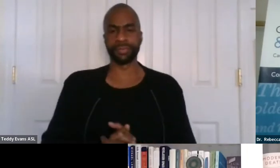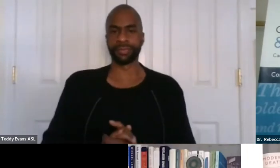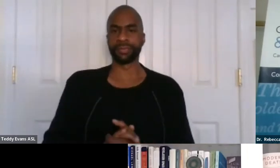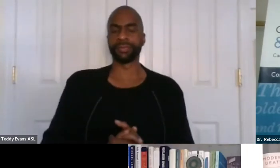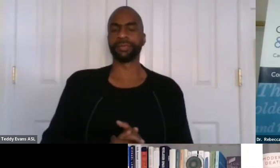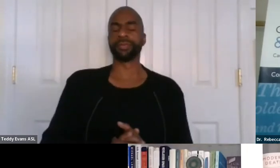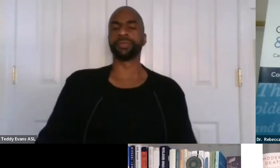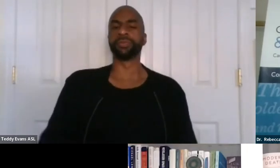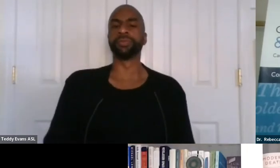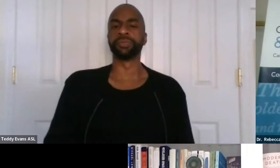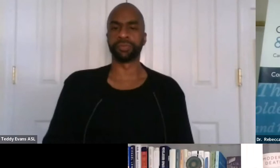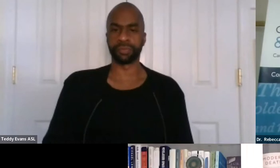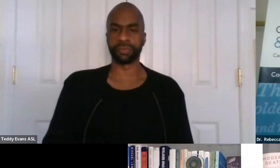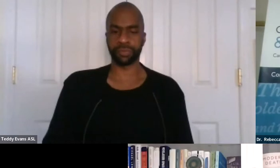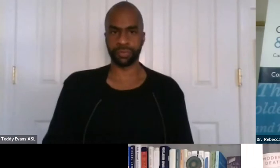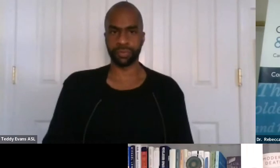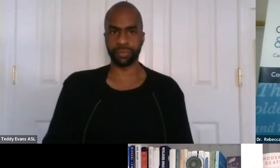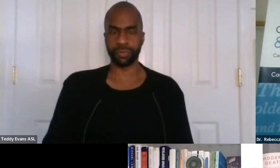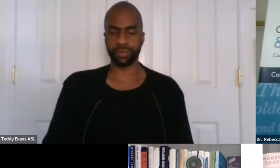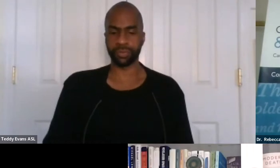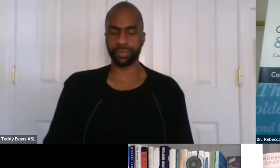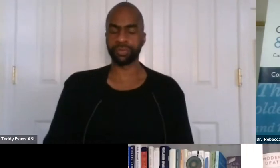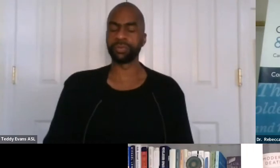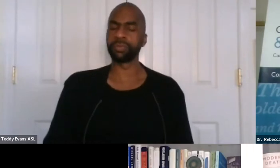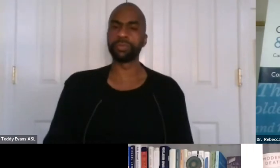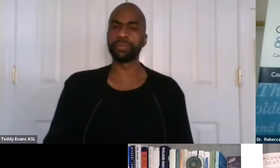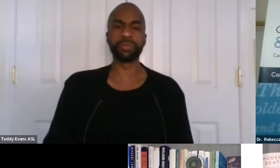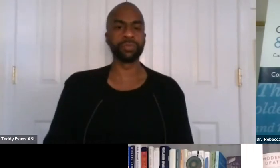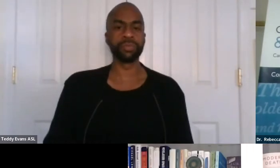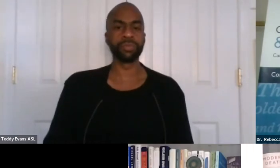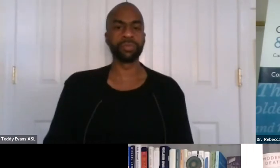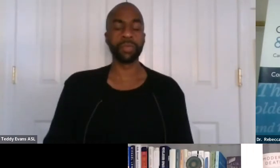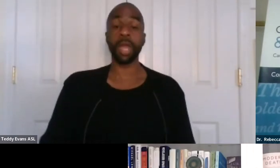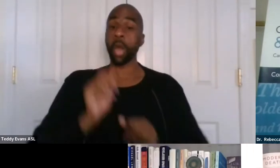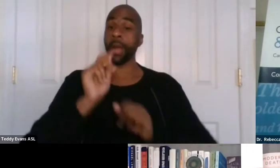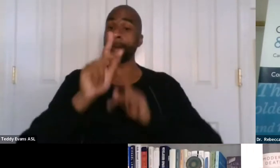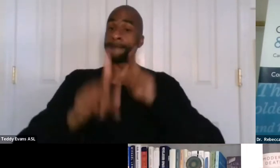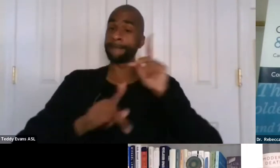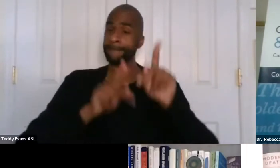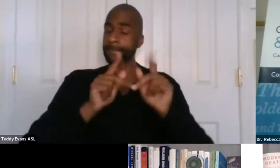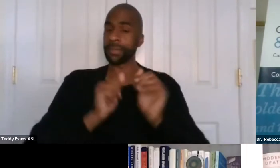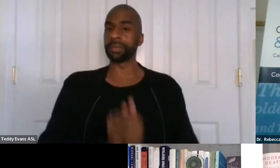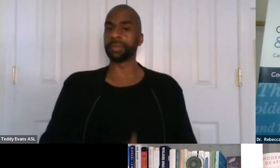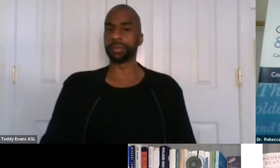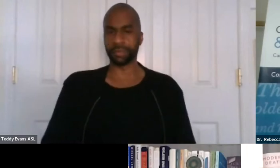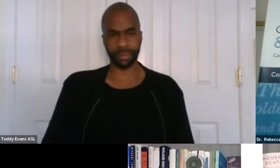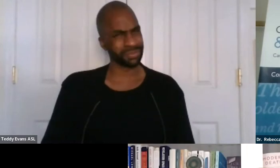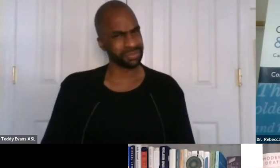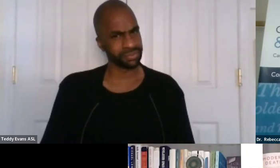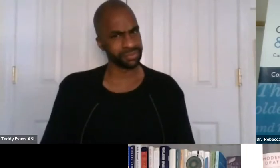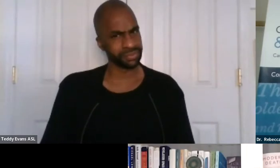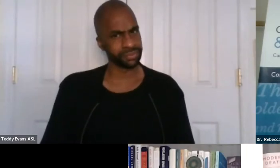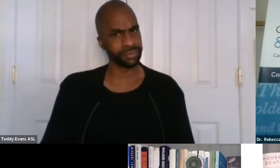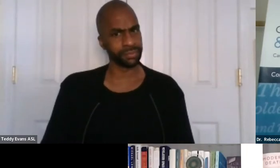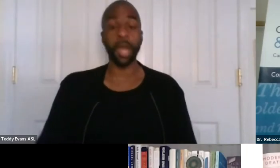that showed that people who had had not who had had moderate intensity surgeries